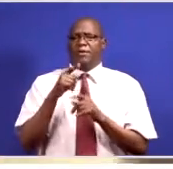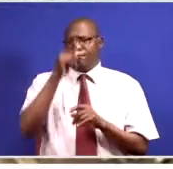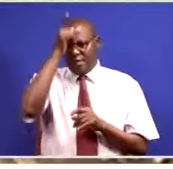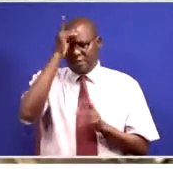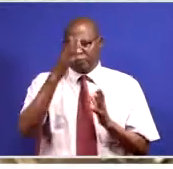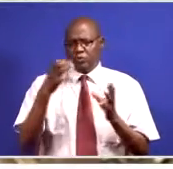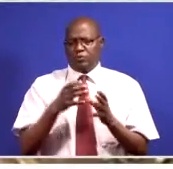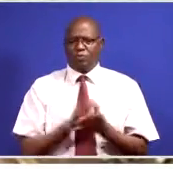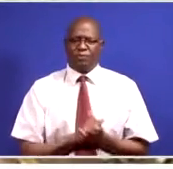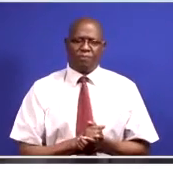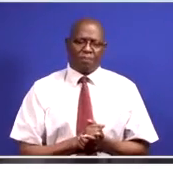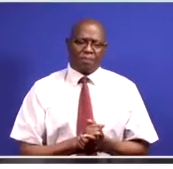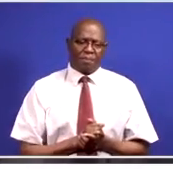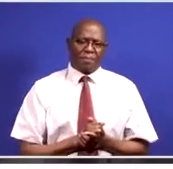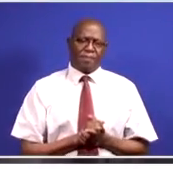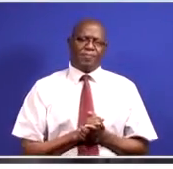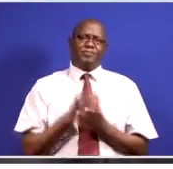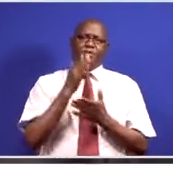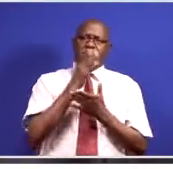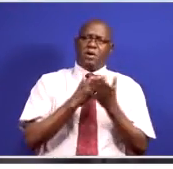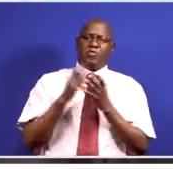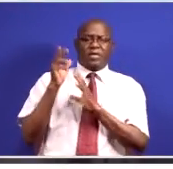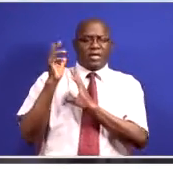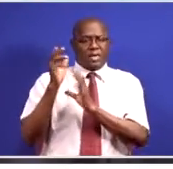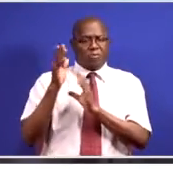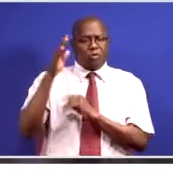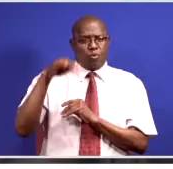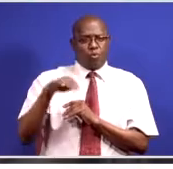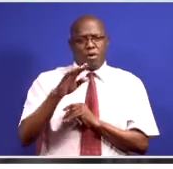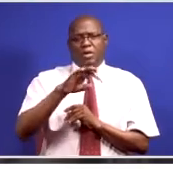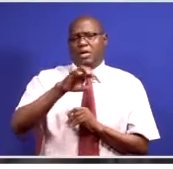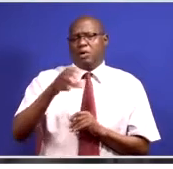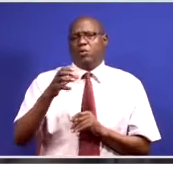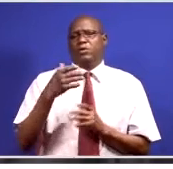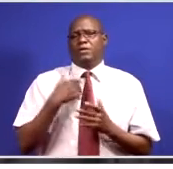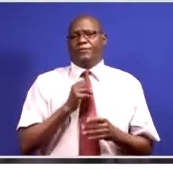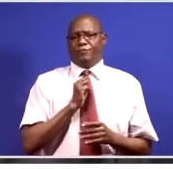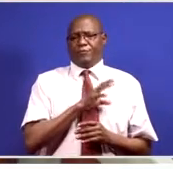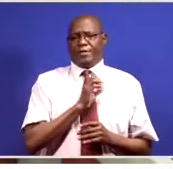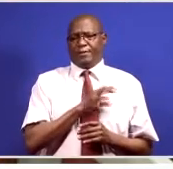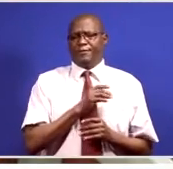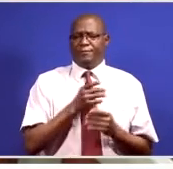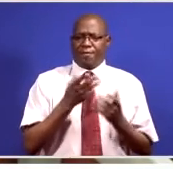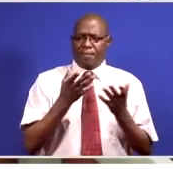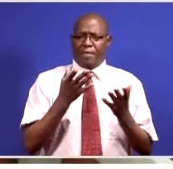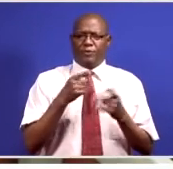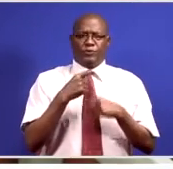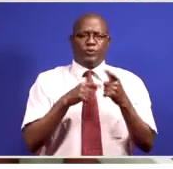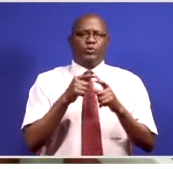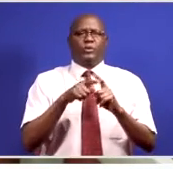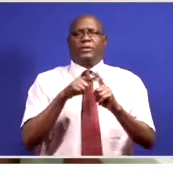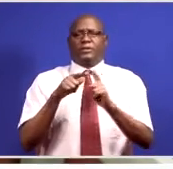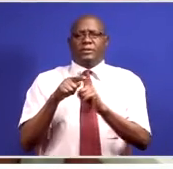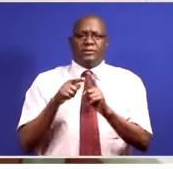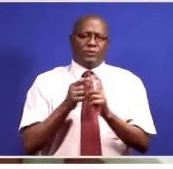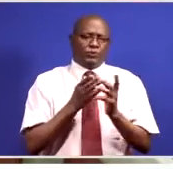Grey-haired elders in parts of Kilifi and Kwale counties have over the years been living in fear due to the continued killings by locals who